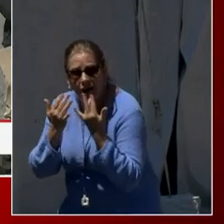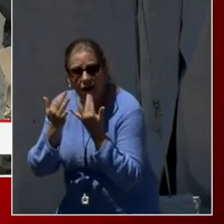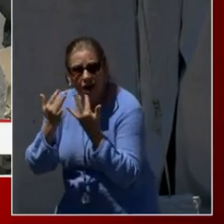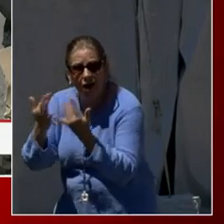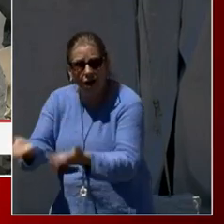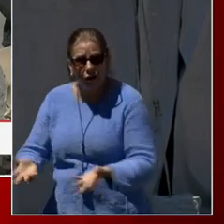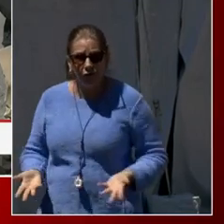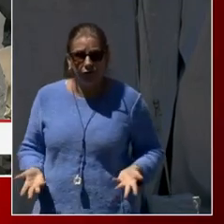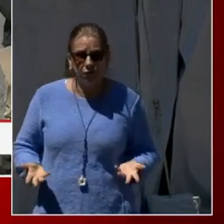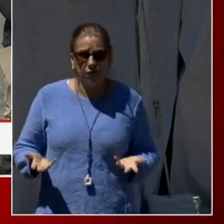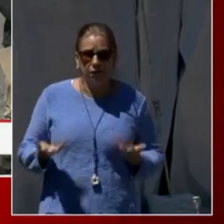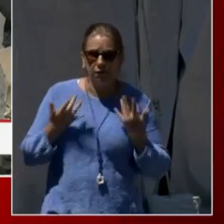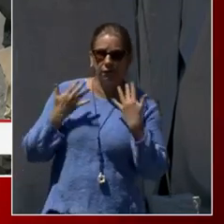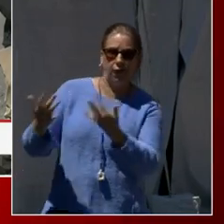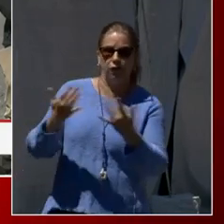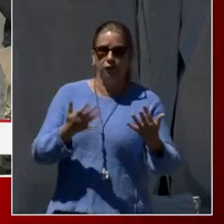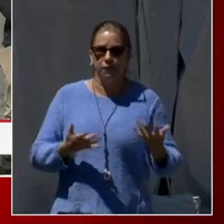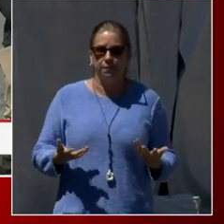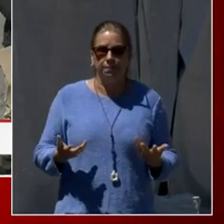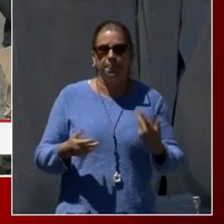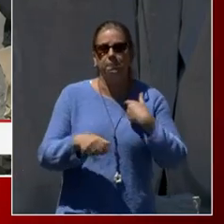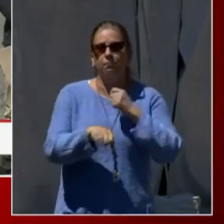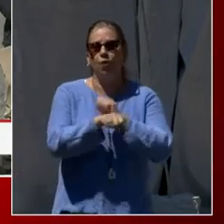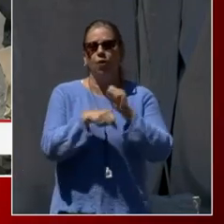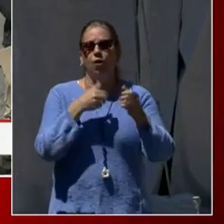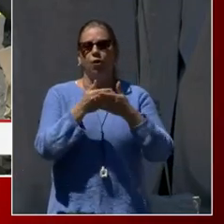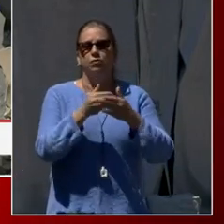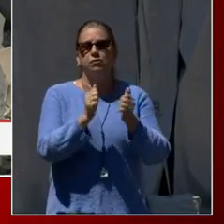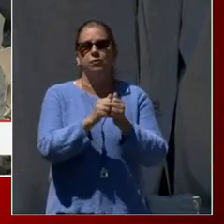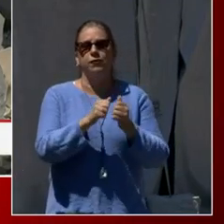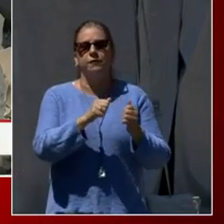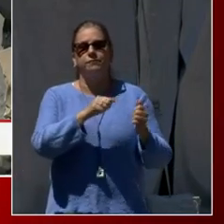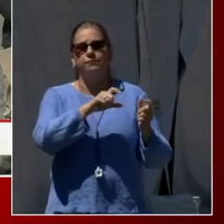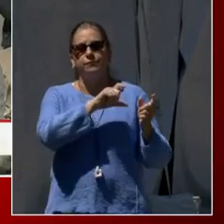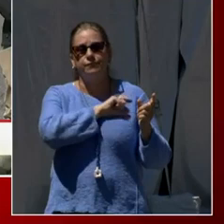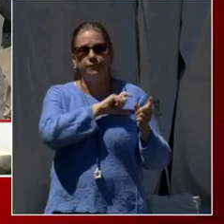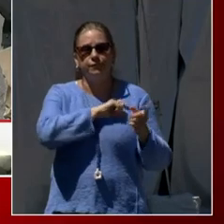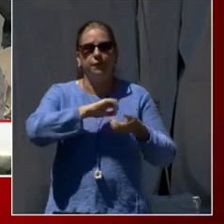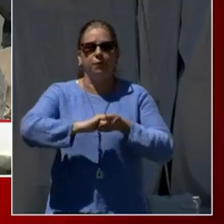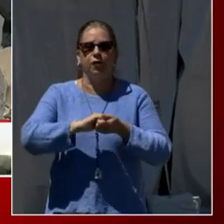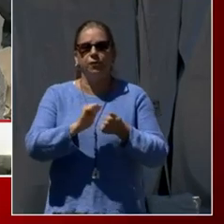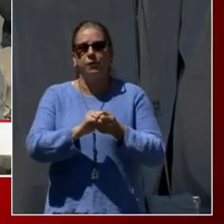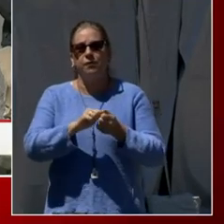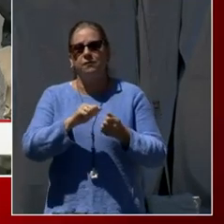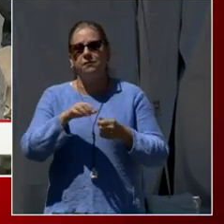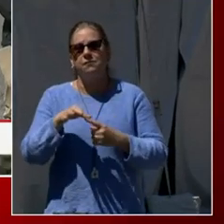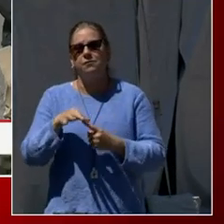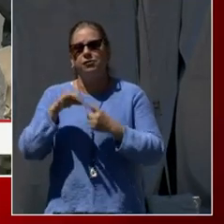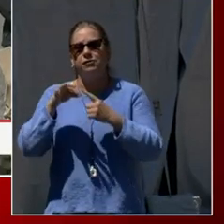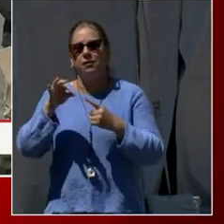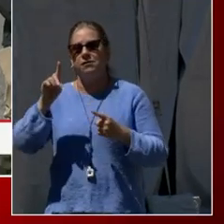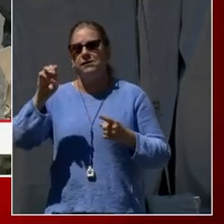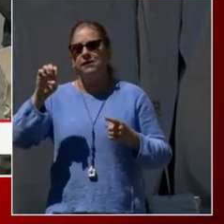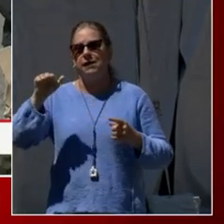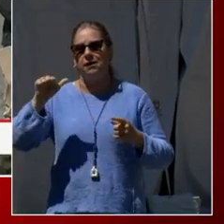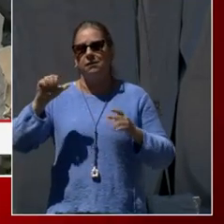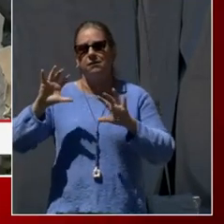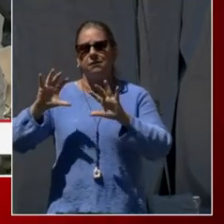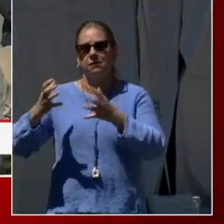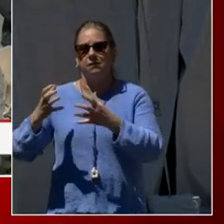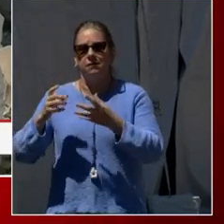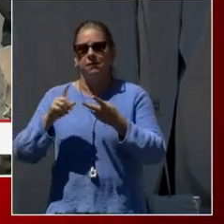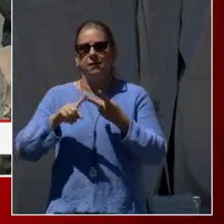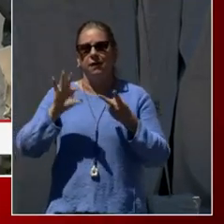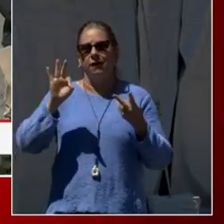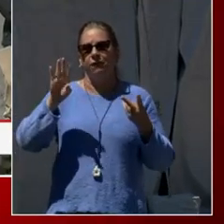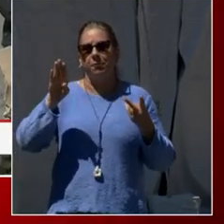We worked closely with our law enforcement partners, particularly with the DEA and the FBI, who were